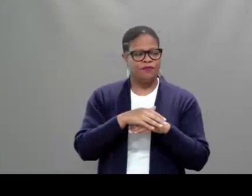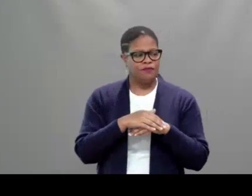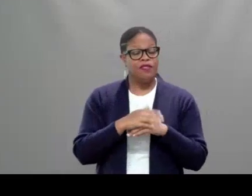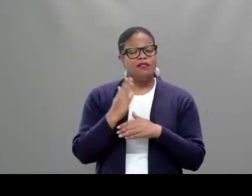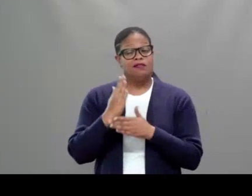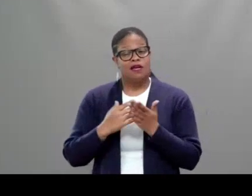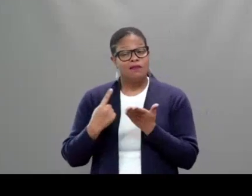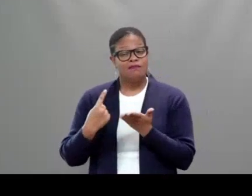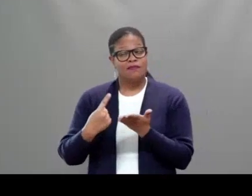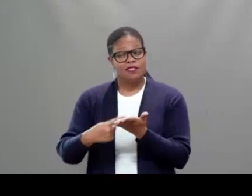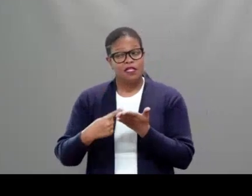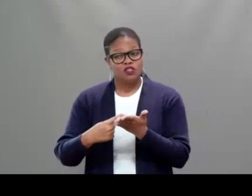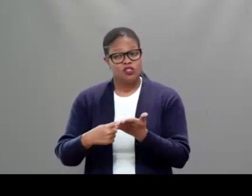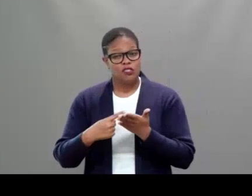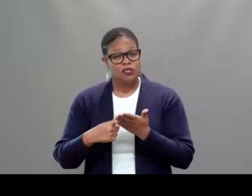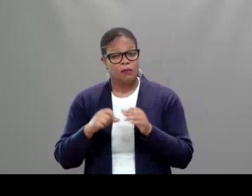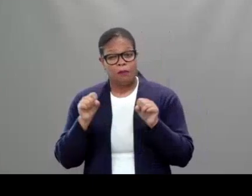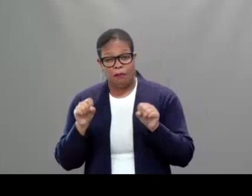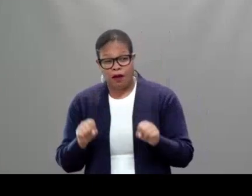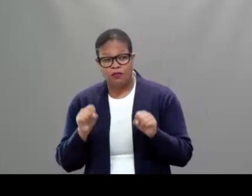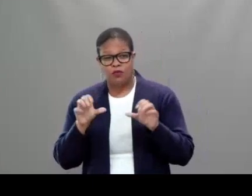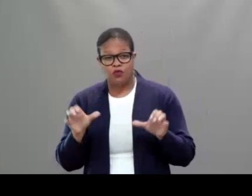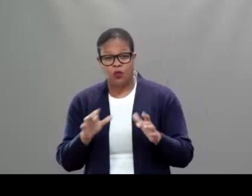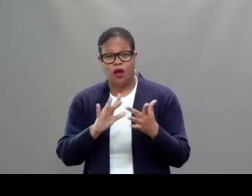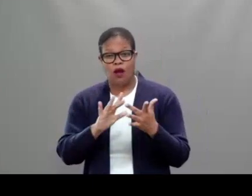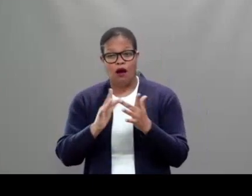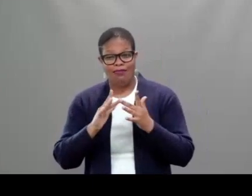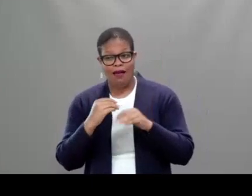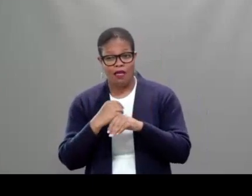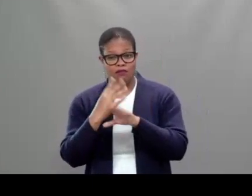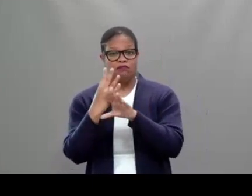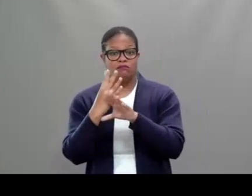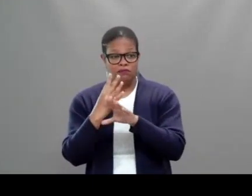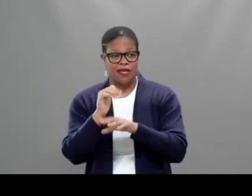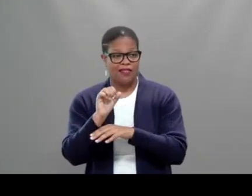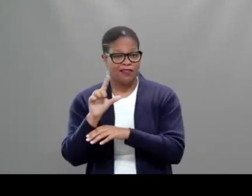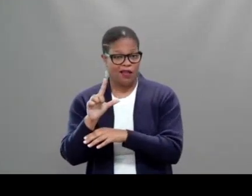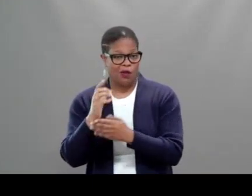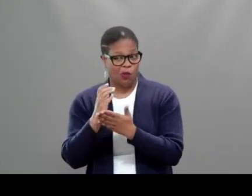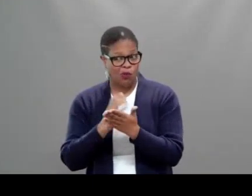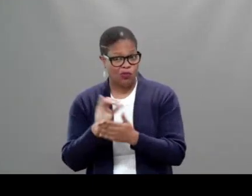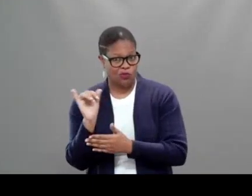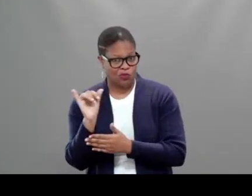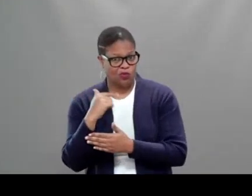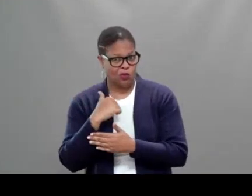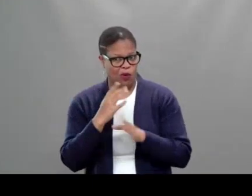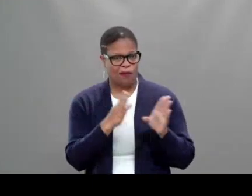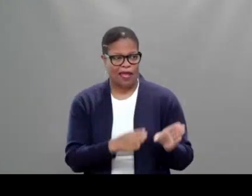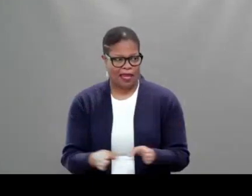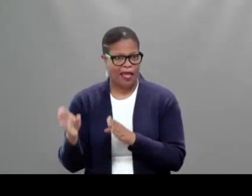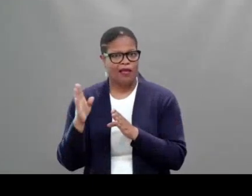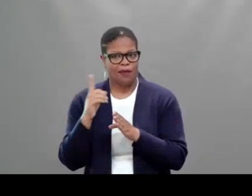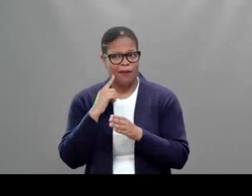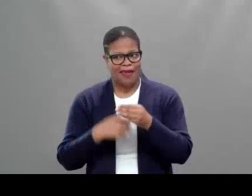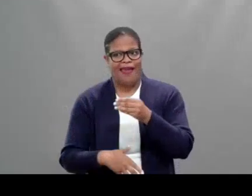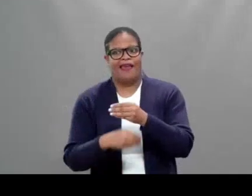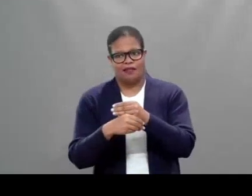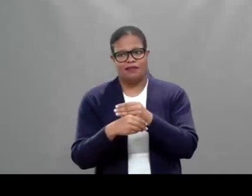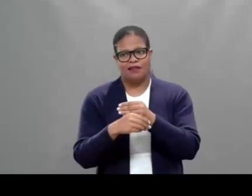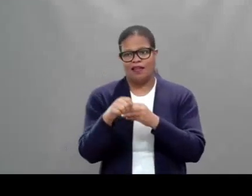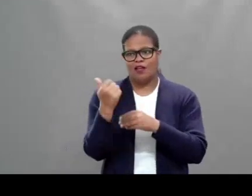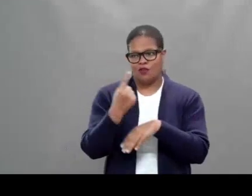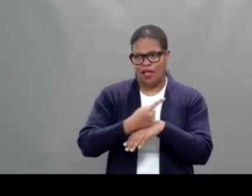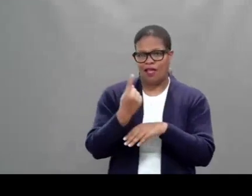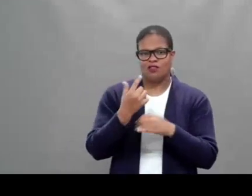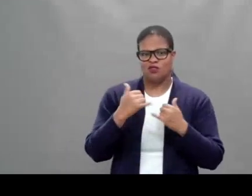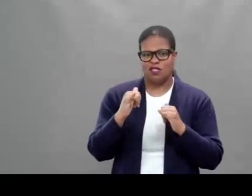some discussion about possibly doing an online course as well. So we're working on that, or adding an additional day.